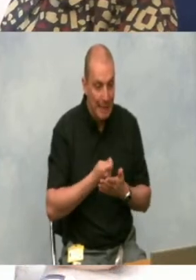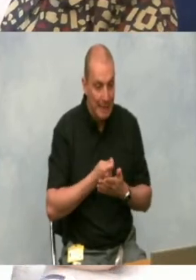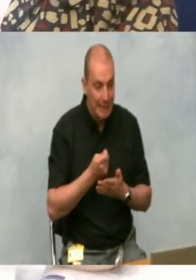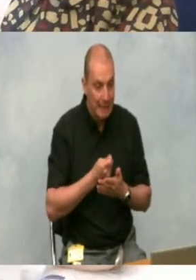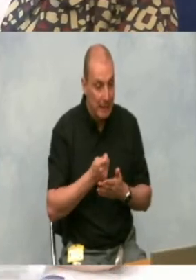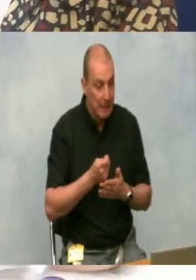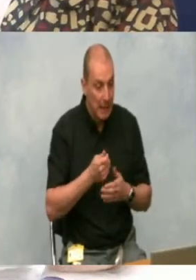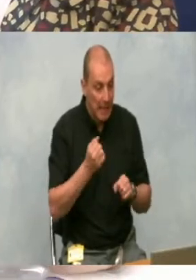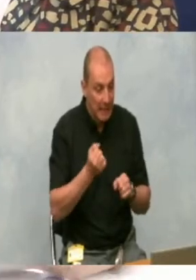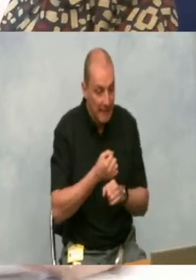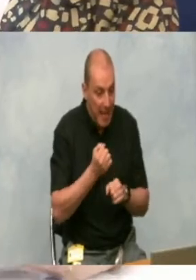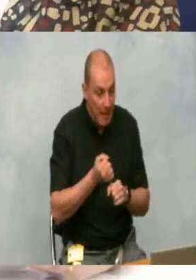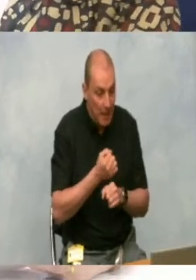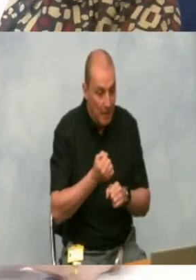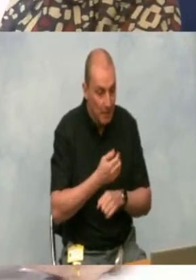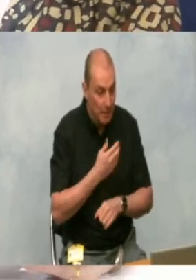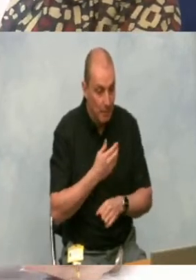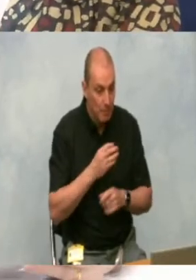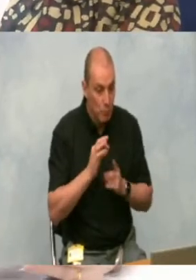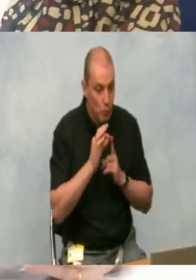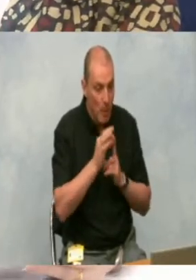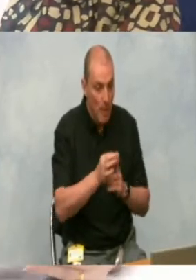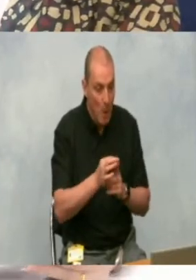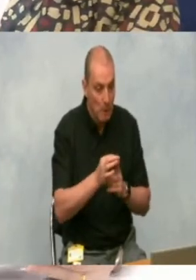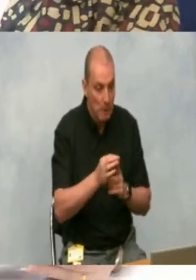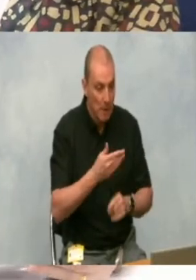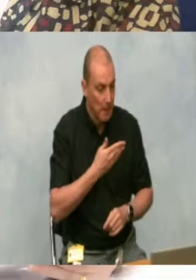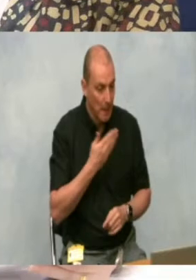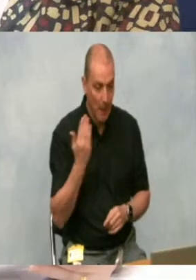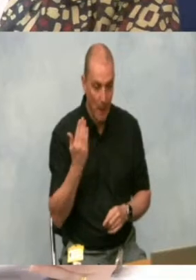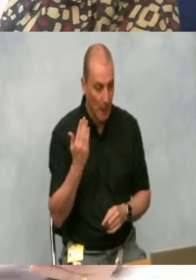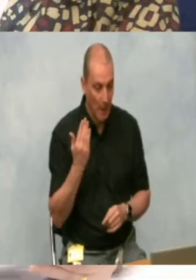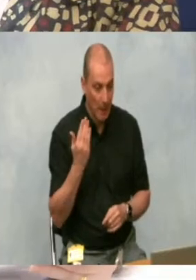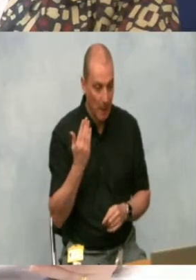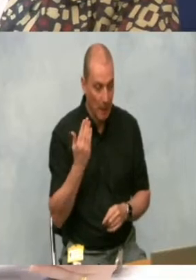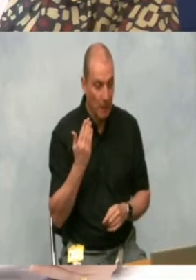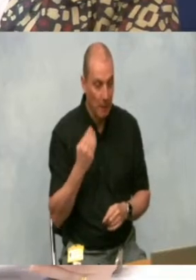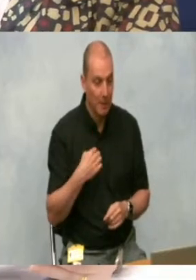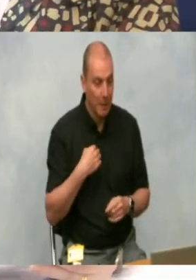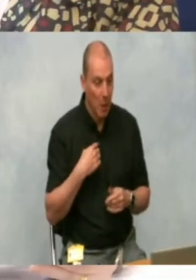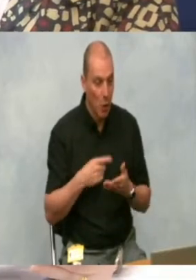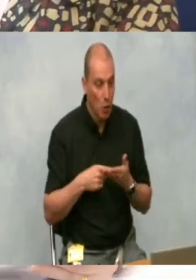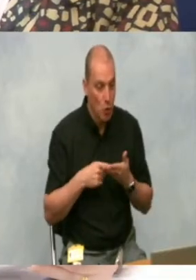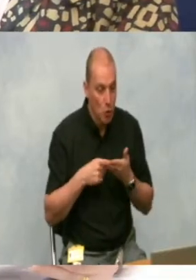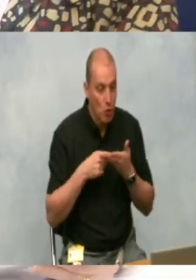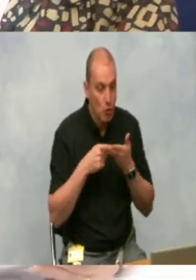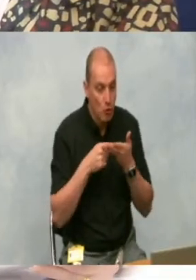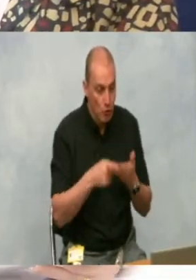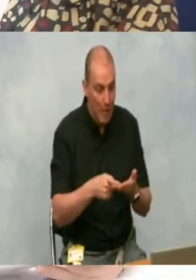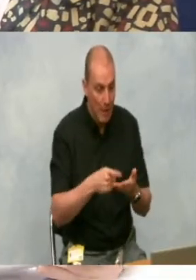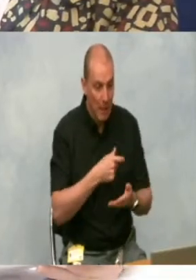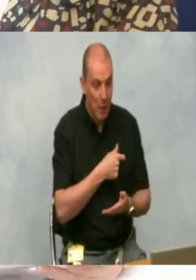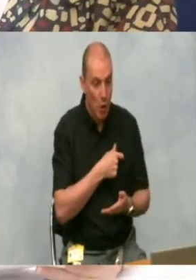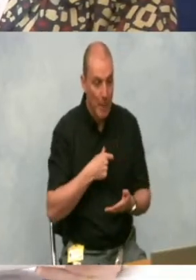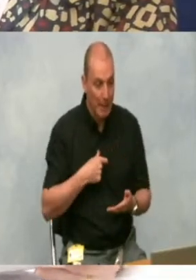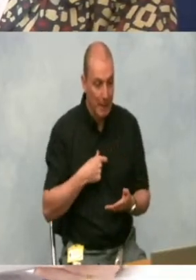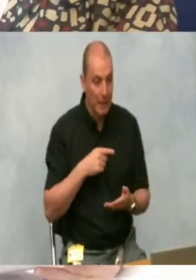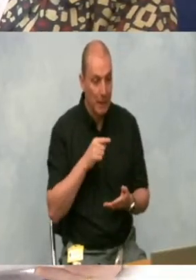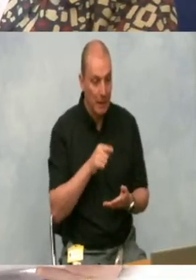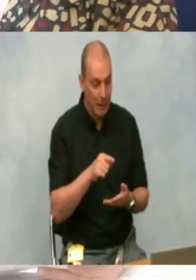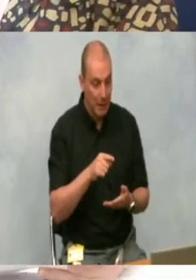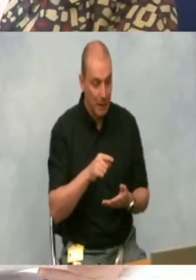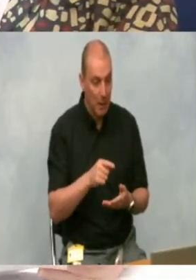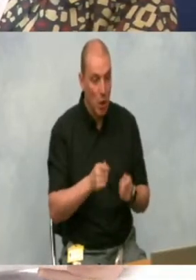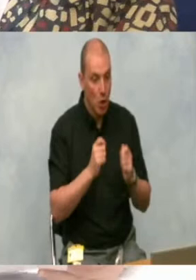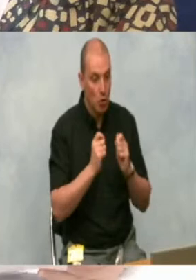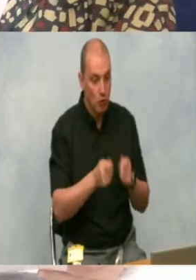site proposed. And therefore, I would recommend to the committee that the grant of the one-year lease